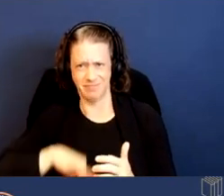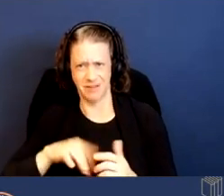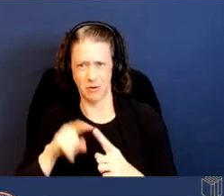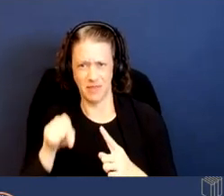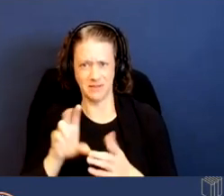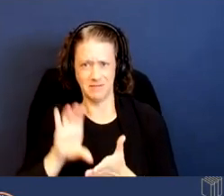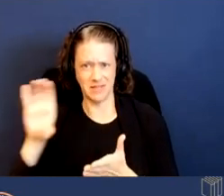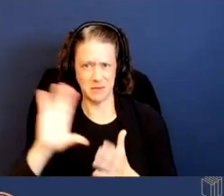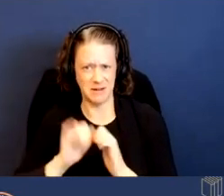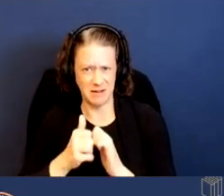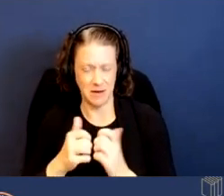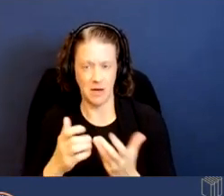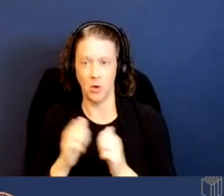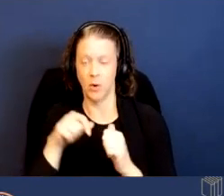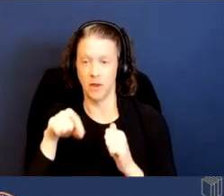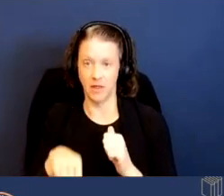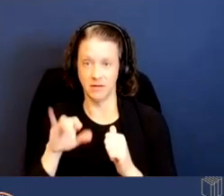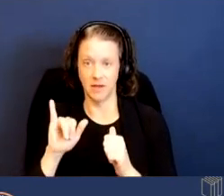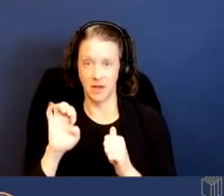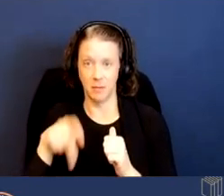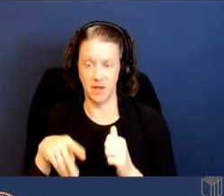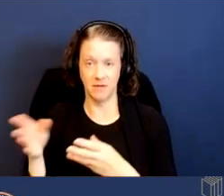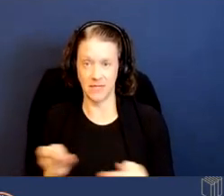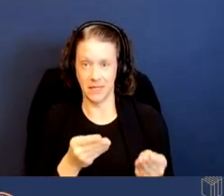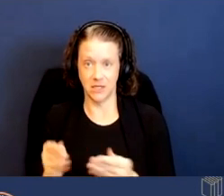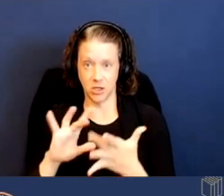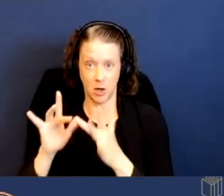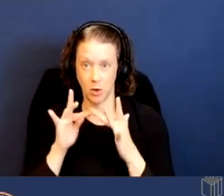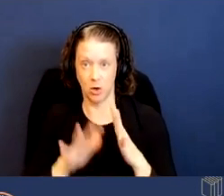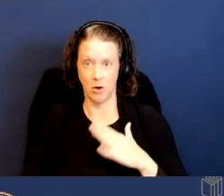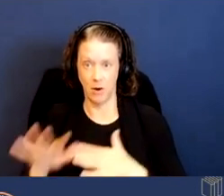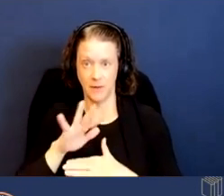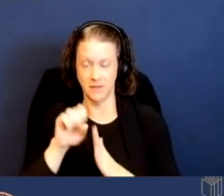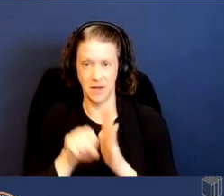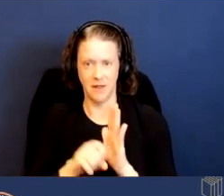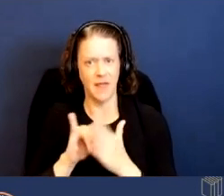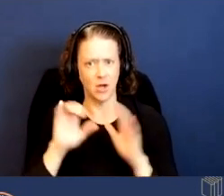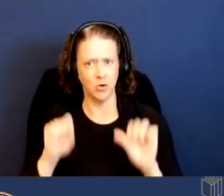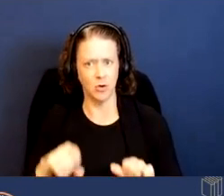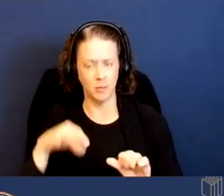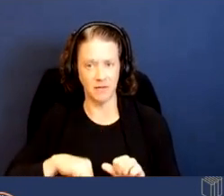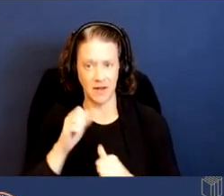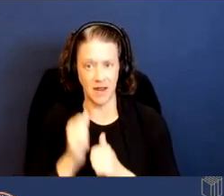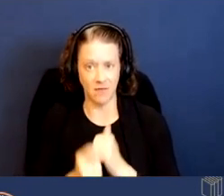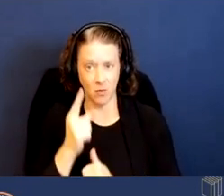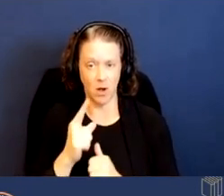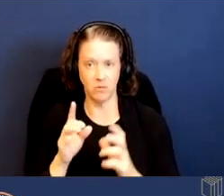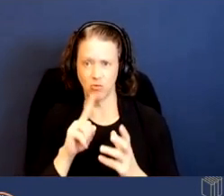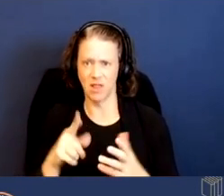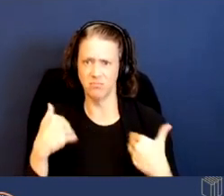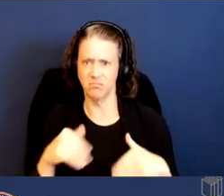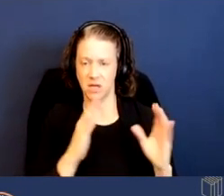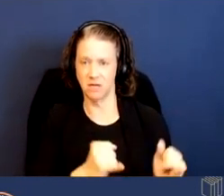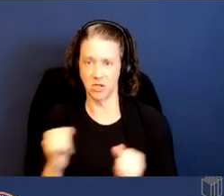with an IEP facilitation network in the state, this is something that could really benefit everyone on a very individual